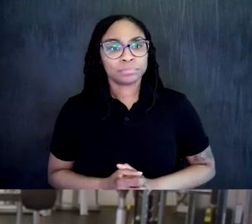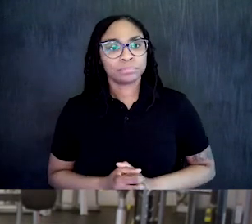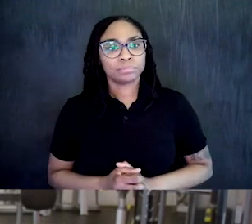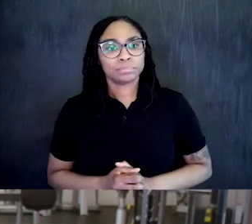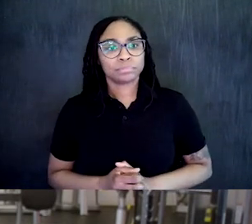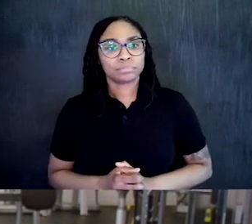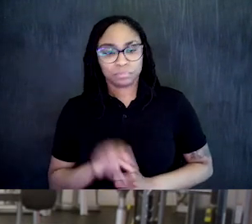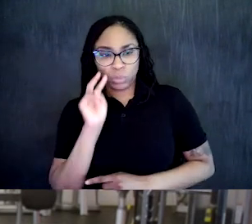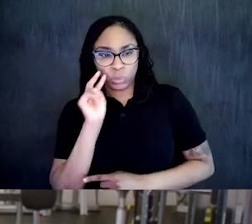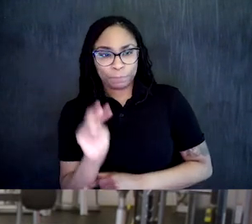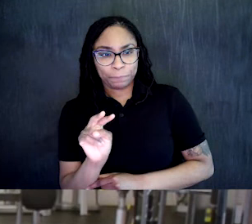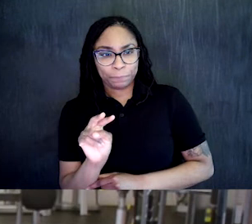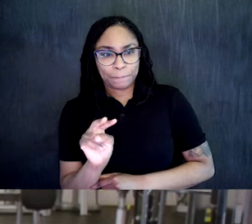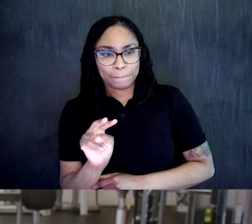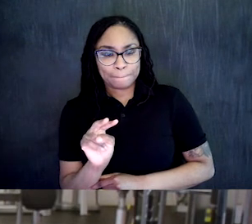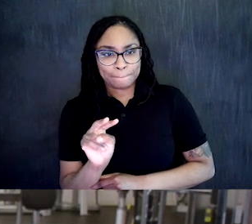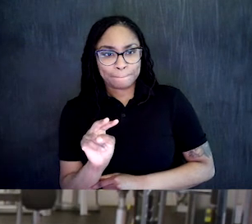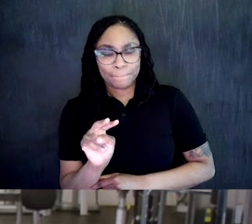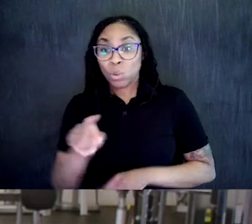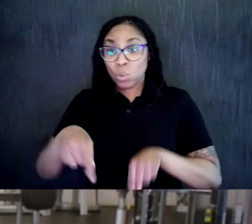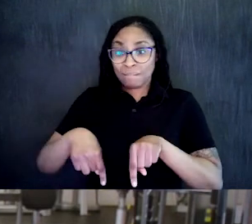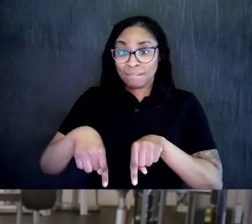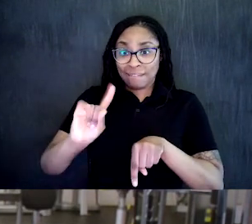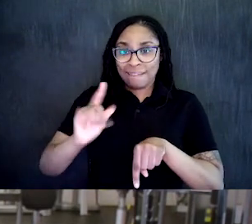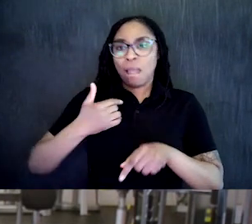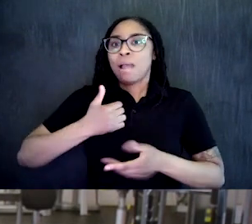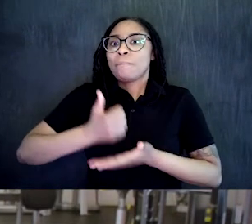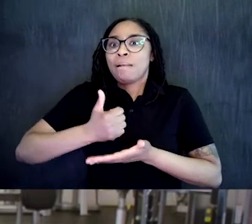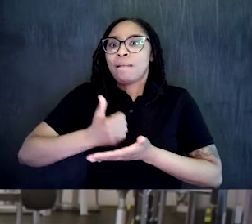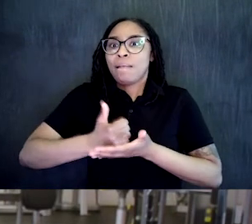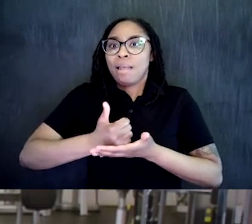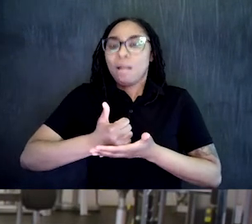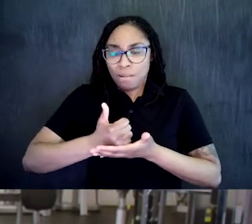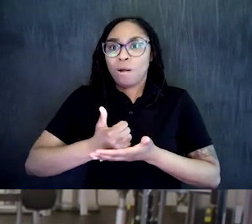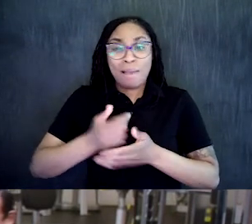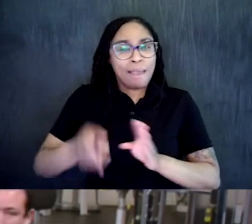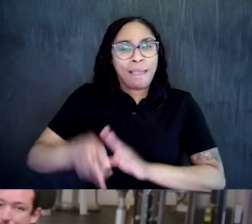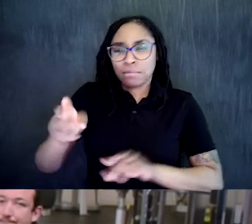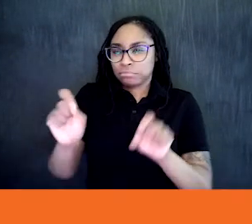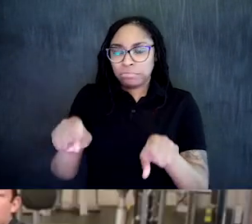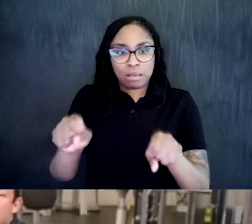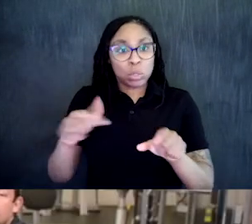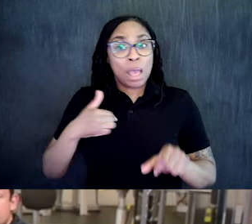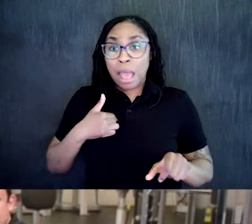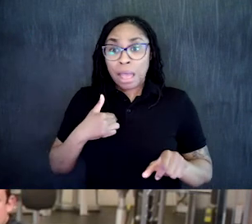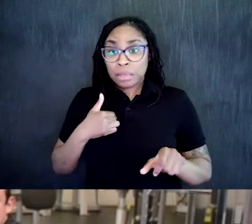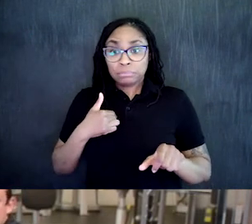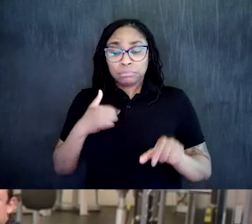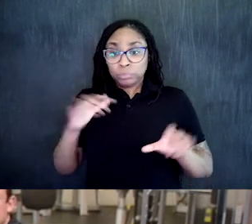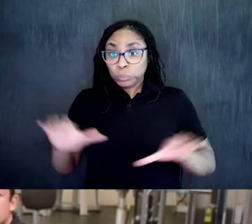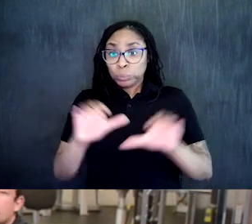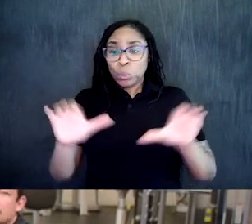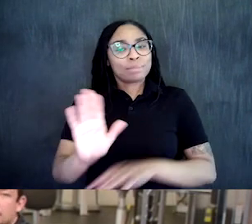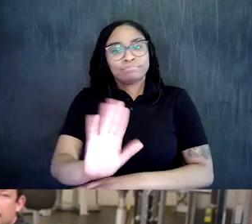right, we're gonna hold it for about 3, 2, and 1, and relax. Good. All right, for this next